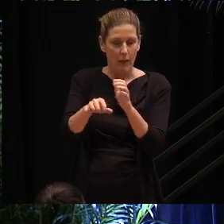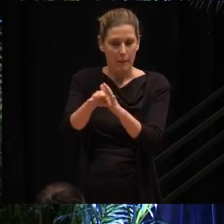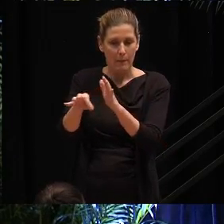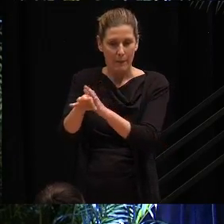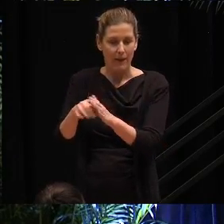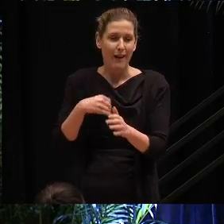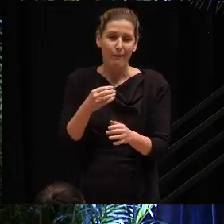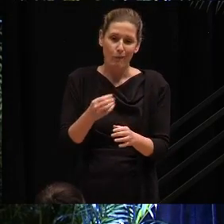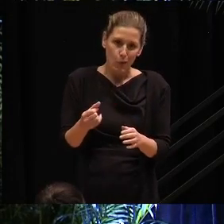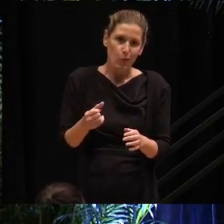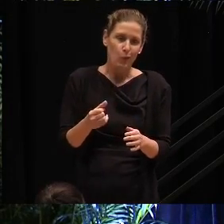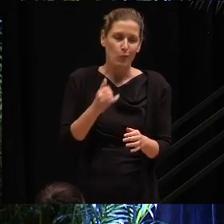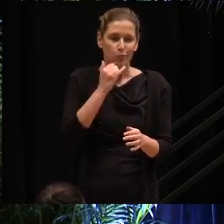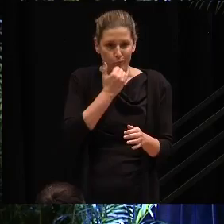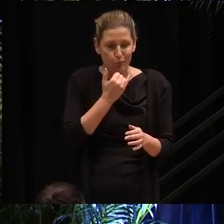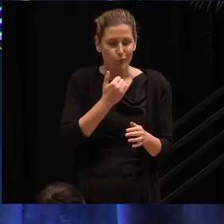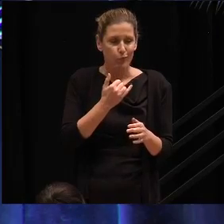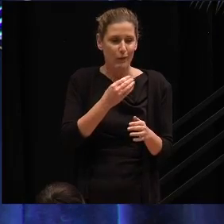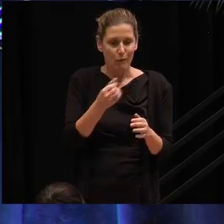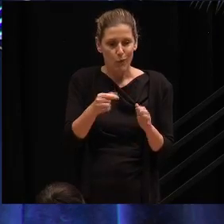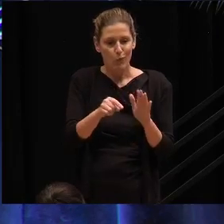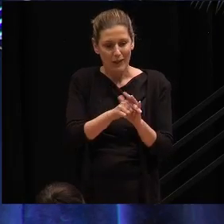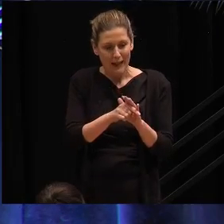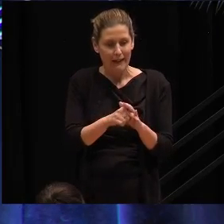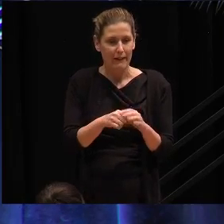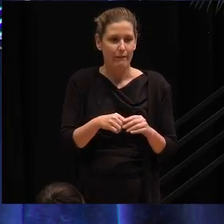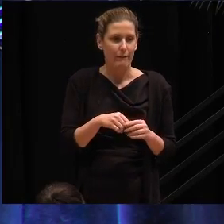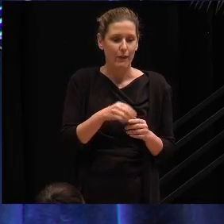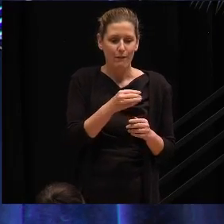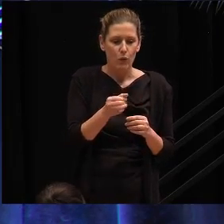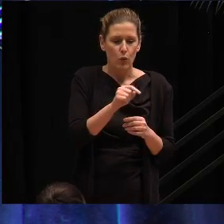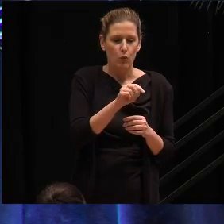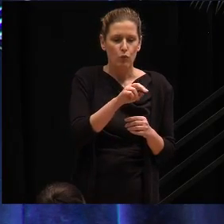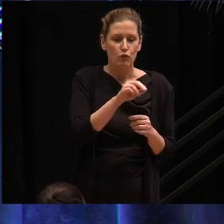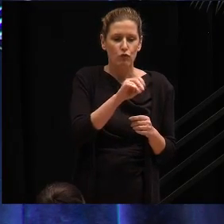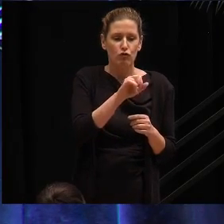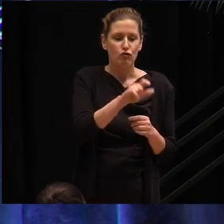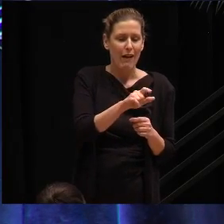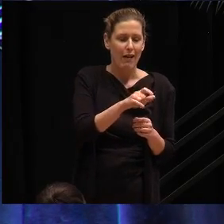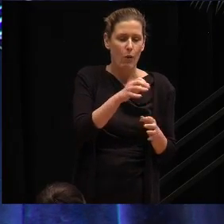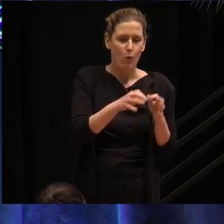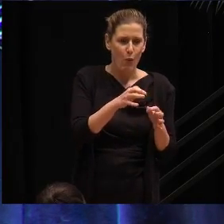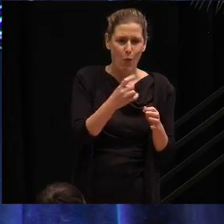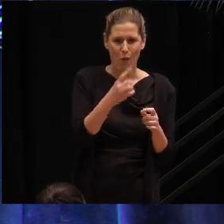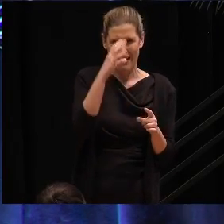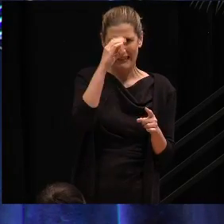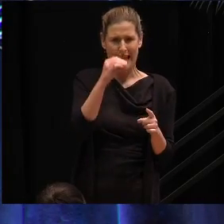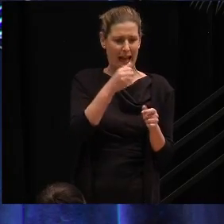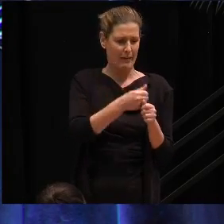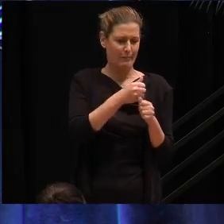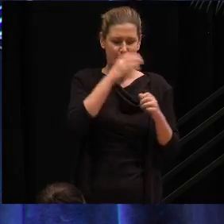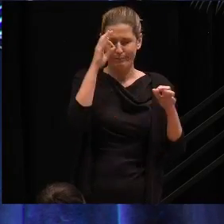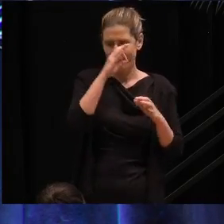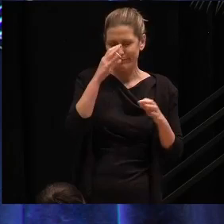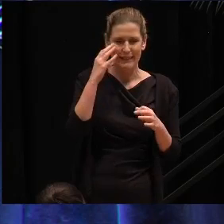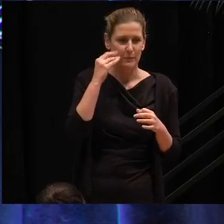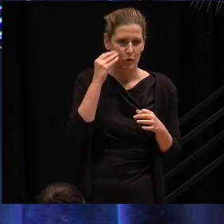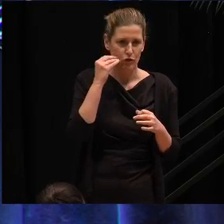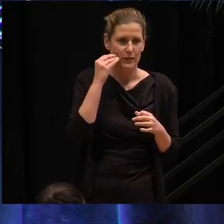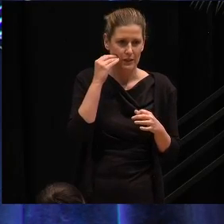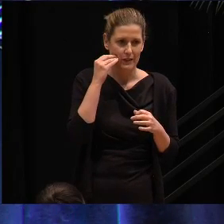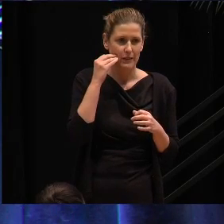there were a couple hiccups there. A couple of the trial courts, with one guy who just had no experience.